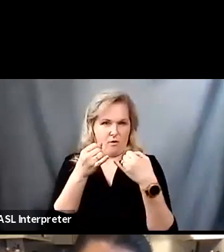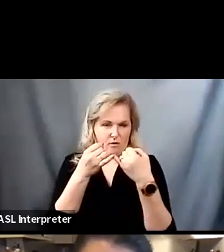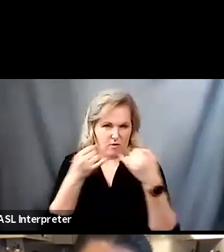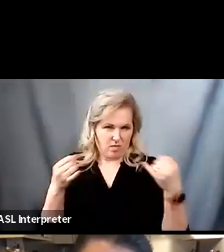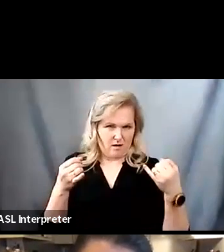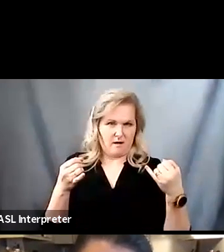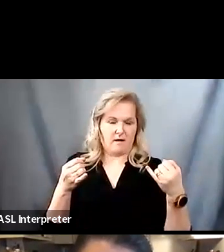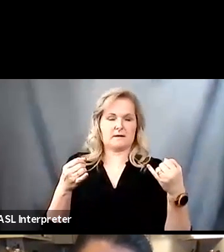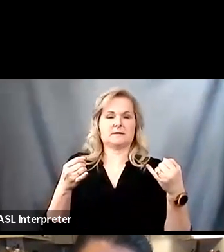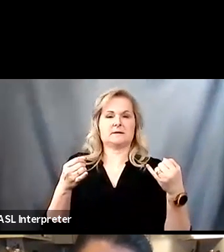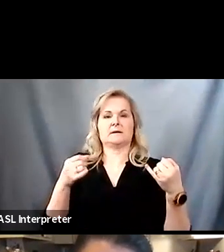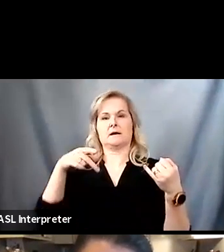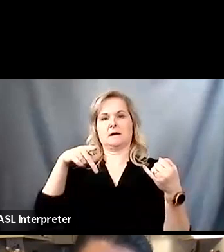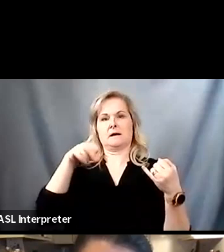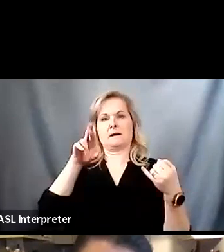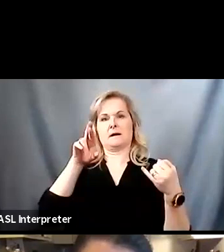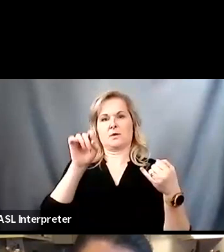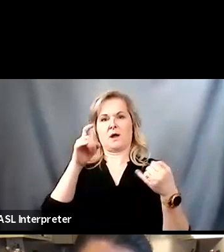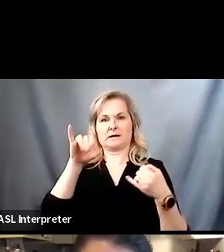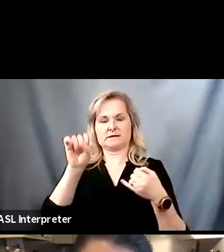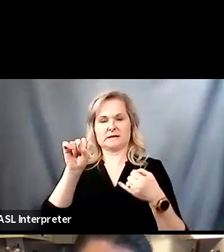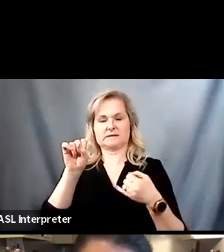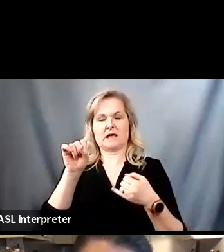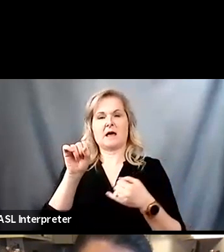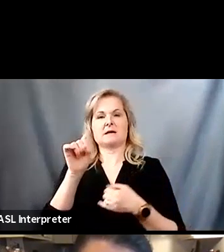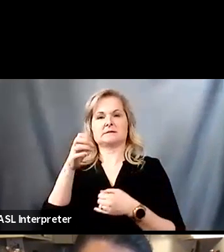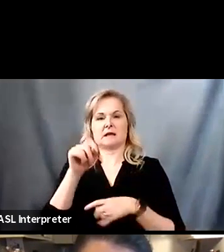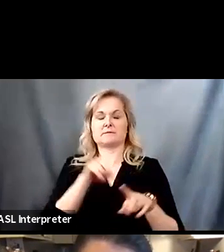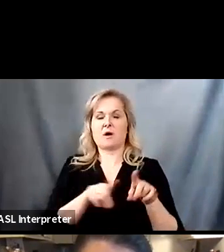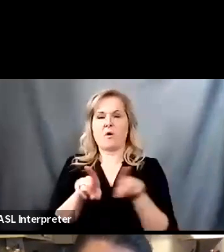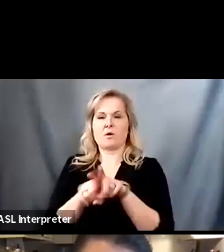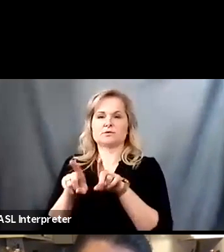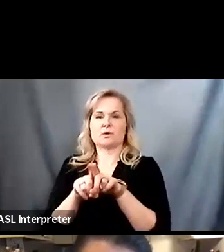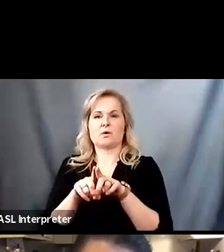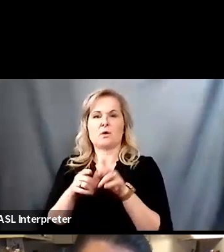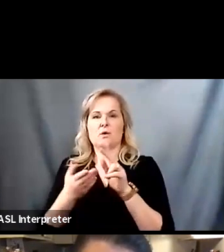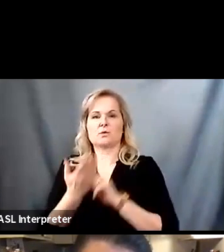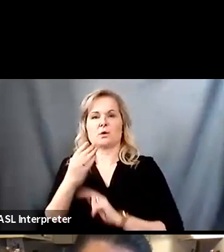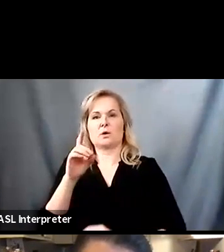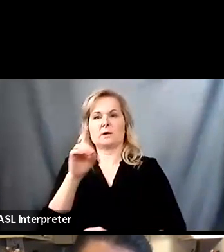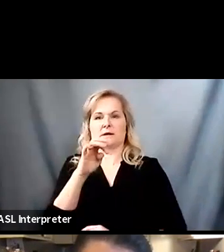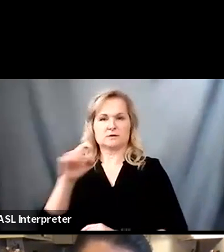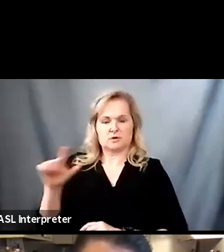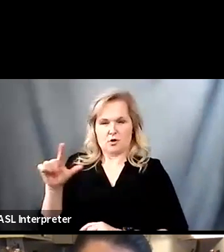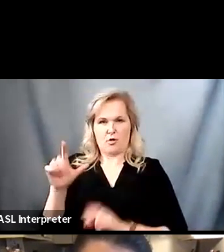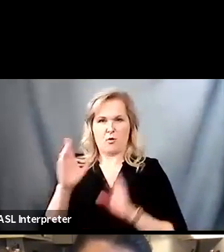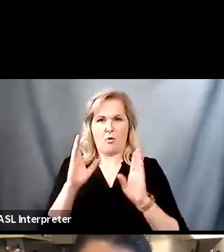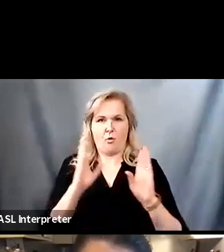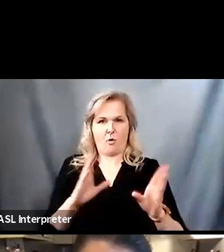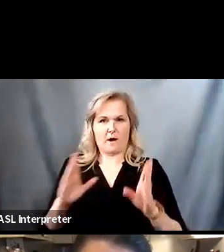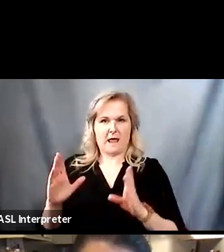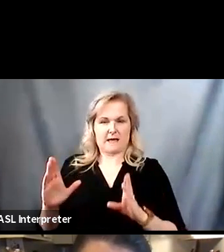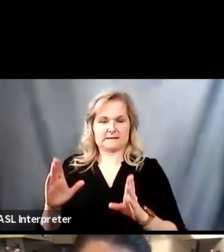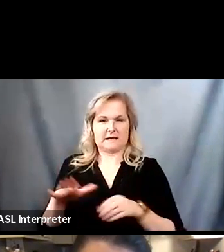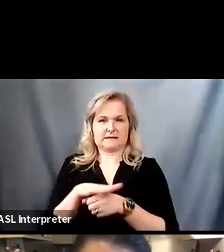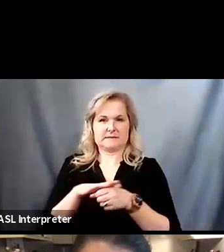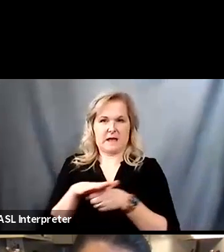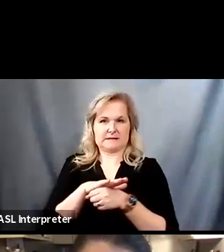these praxis sessions, but also through digital organizing spaces. So I've